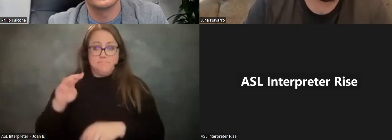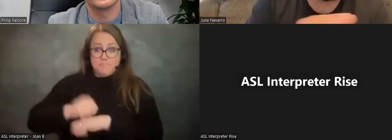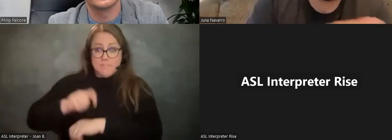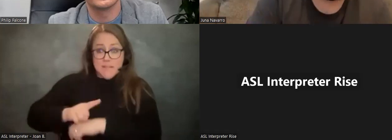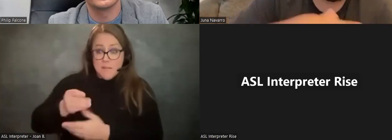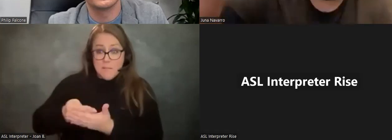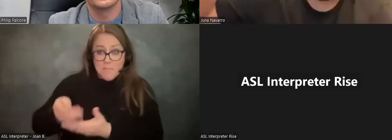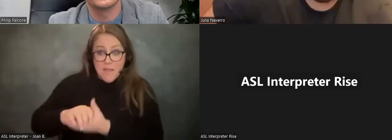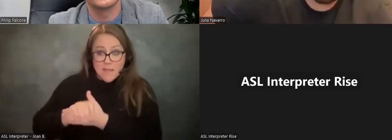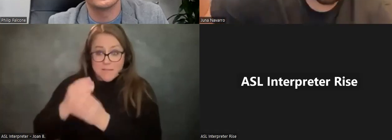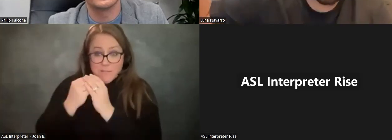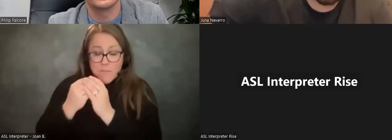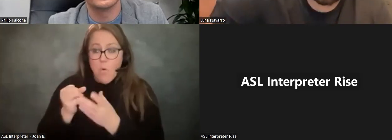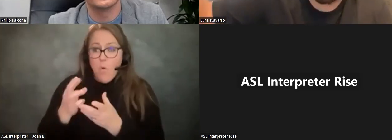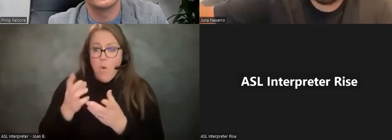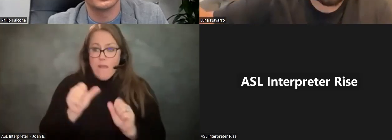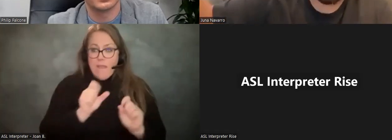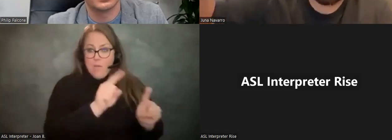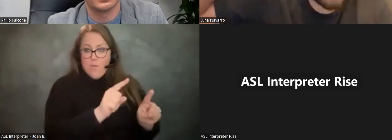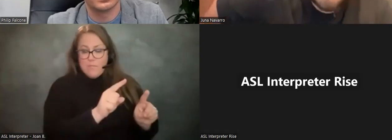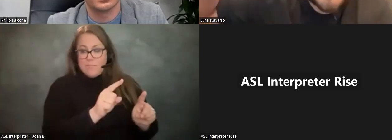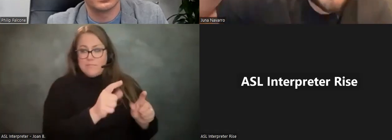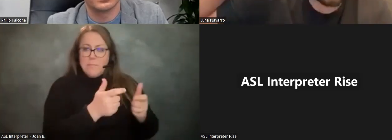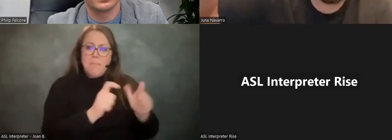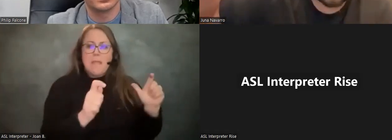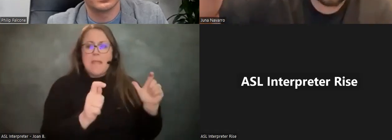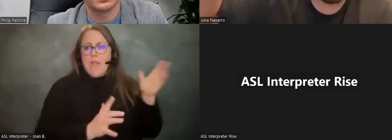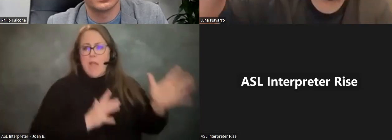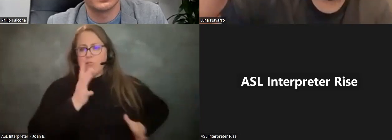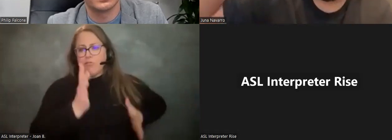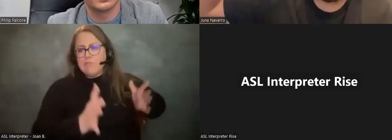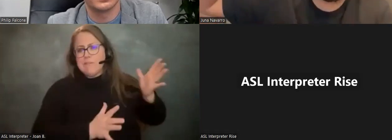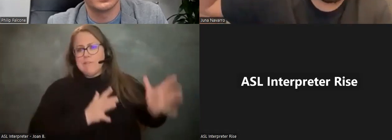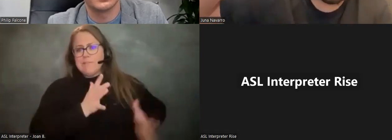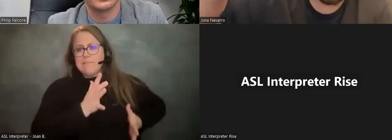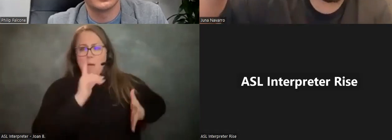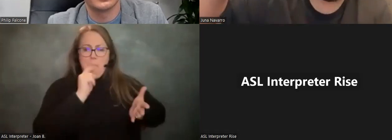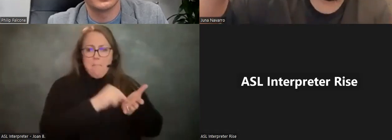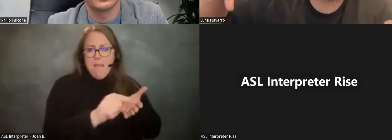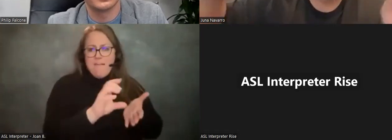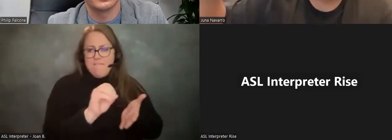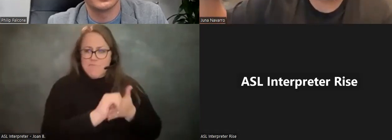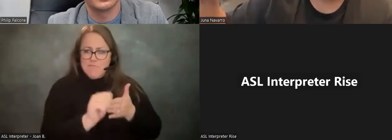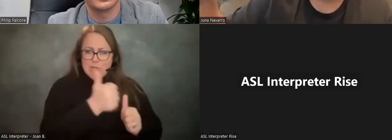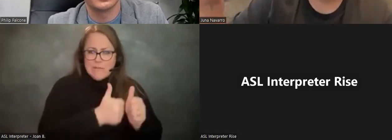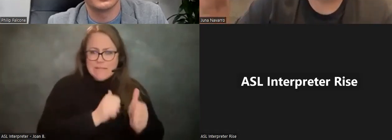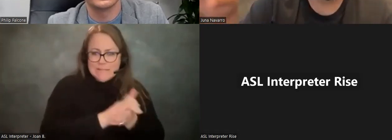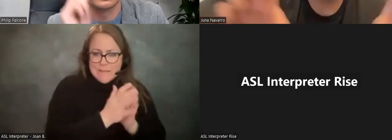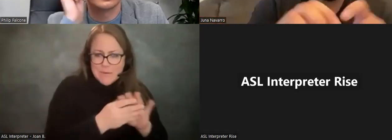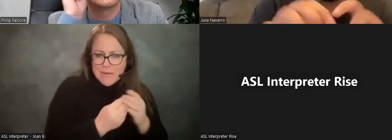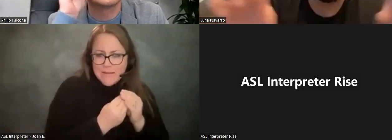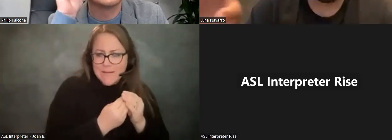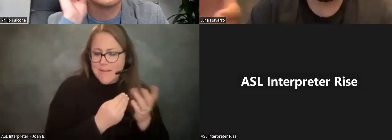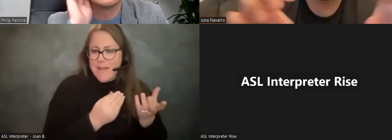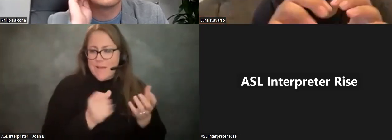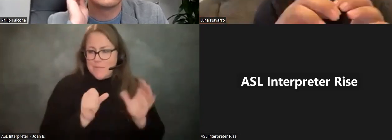a cheeseburger, or you can go to a big cuisine like burger place that's going to charge you like $50 per burger. I think it just comes down to